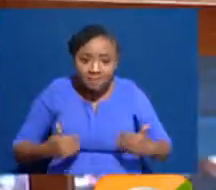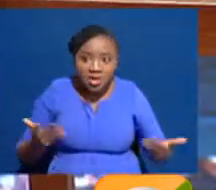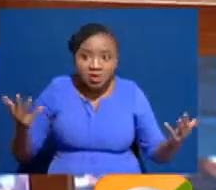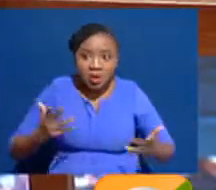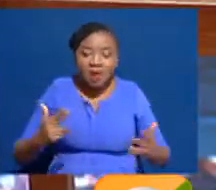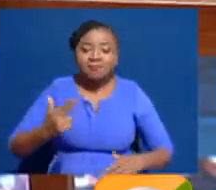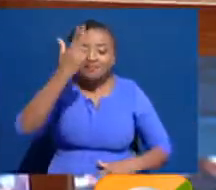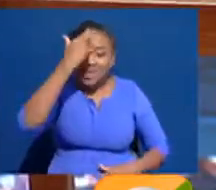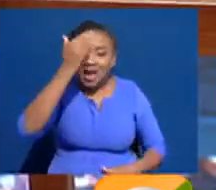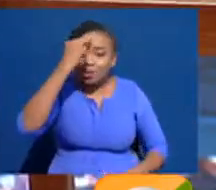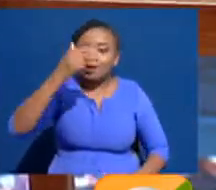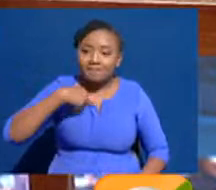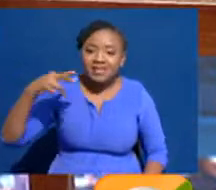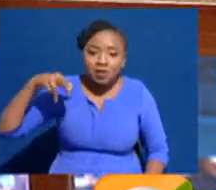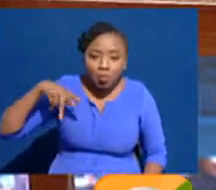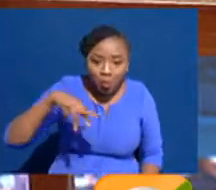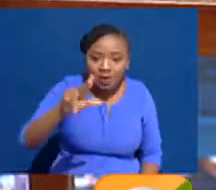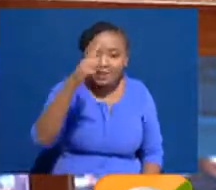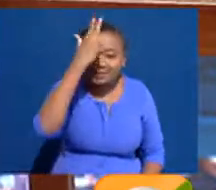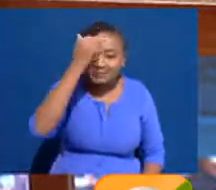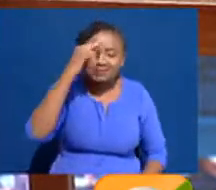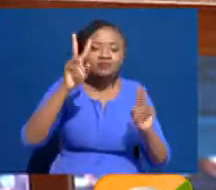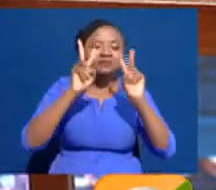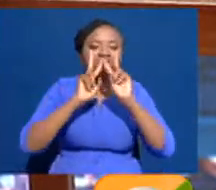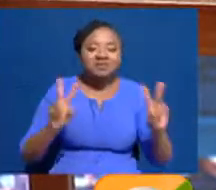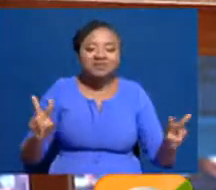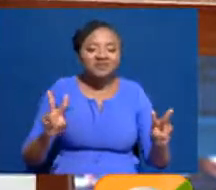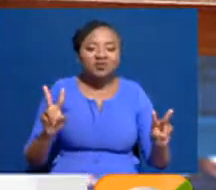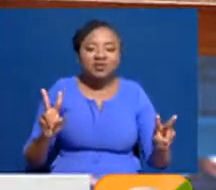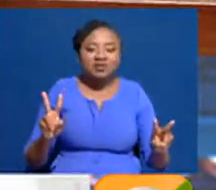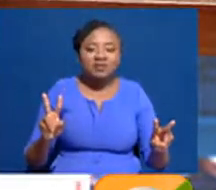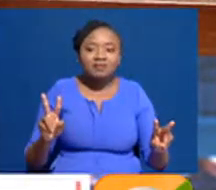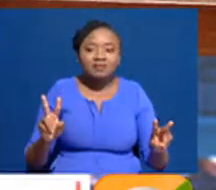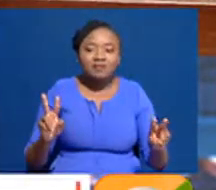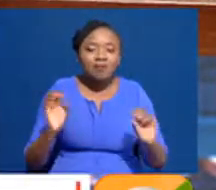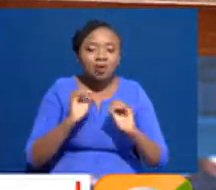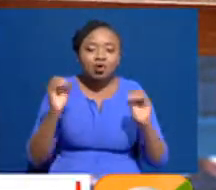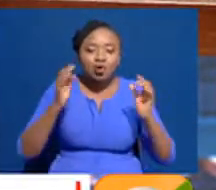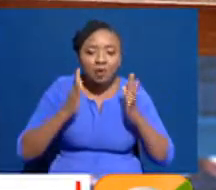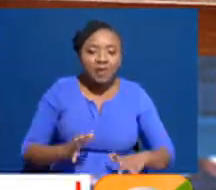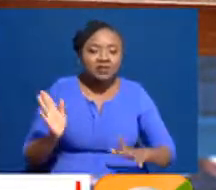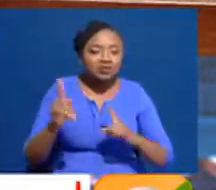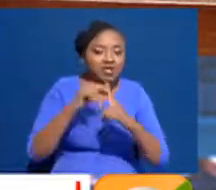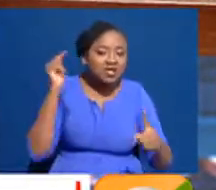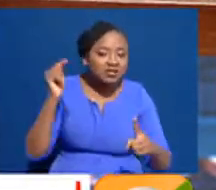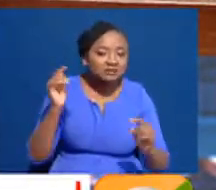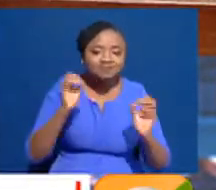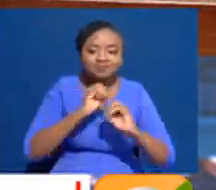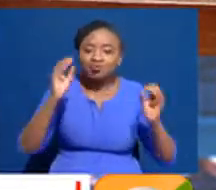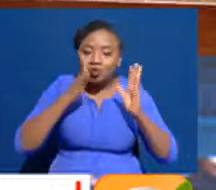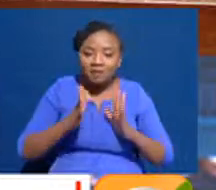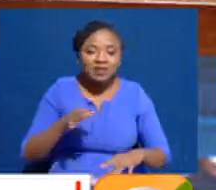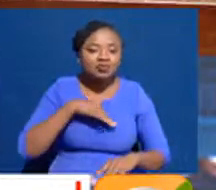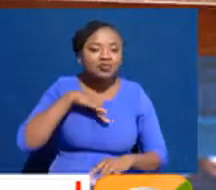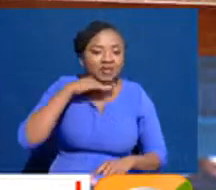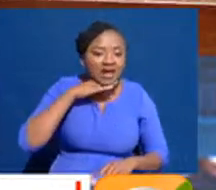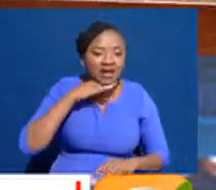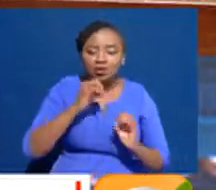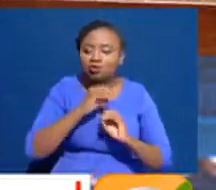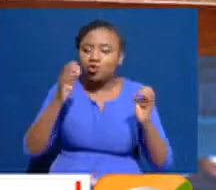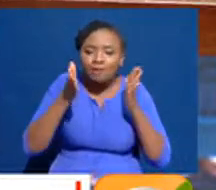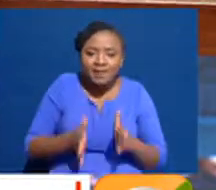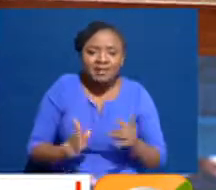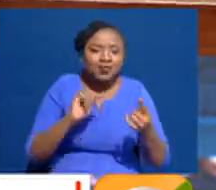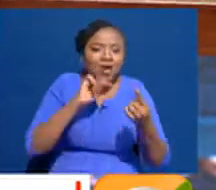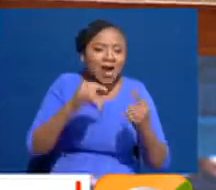in the streets of Narok peacefully. And no one, not even a single person, was hurt. I walked across all